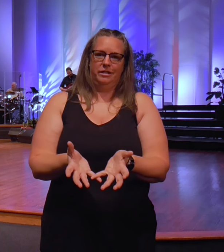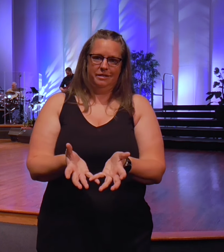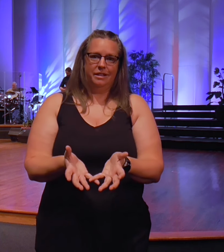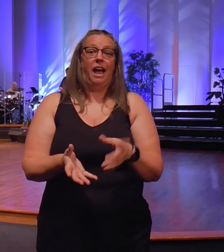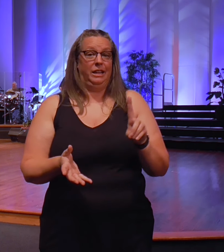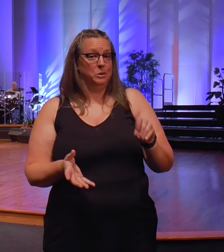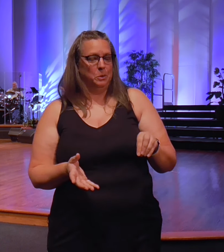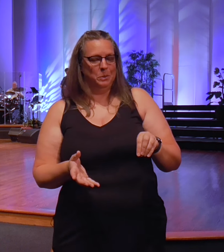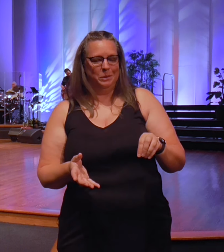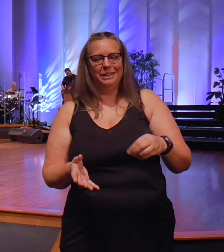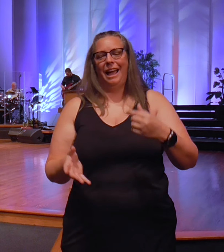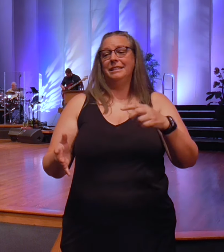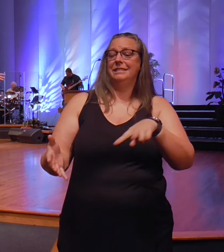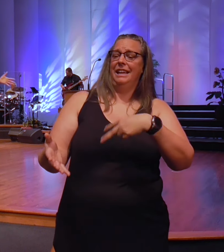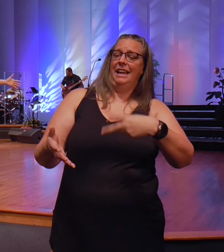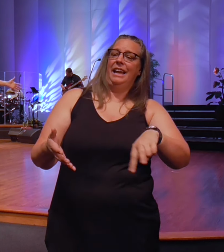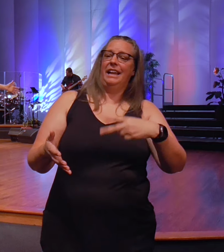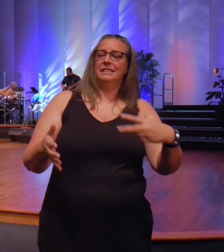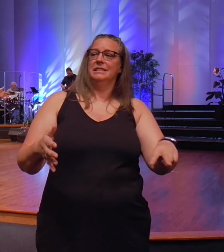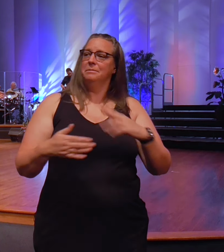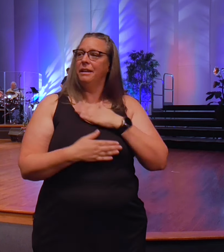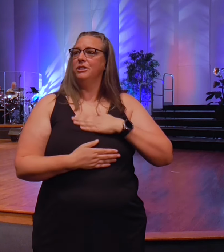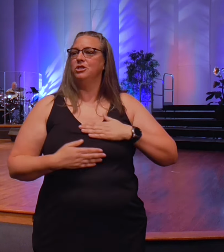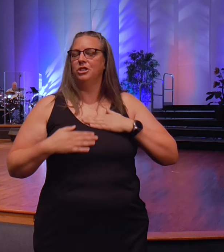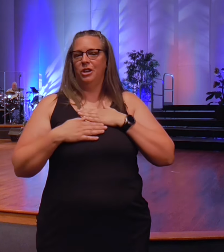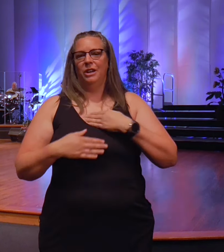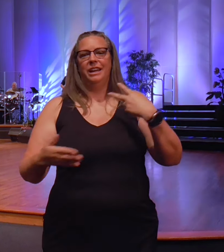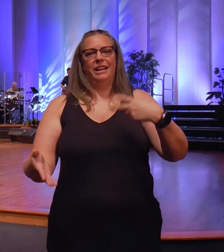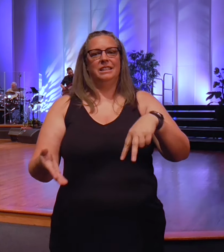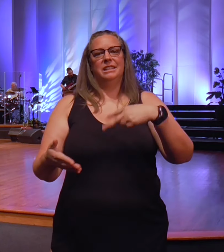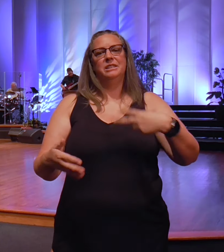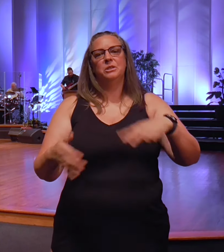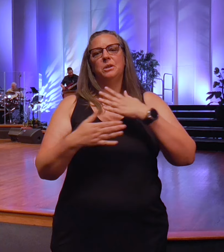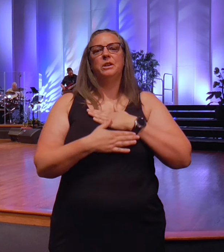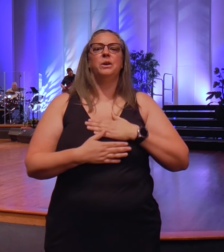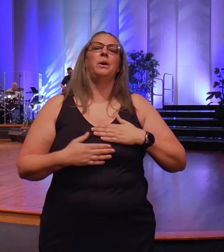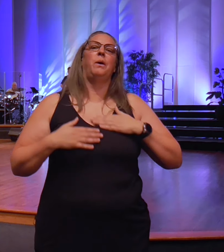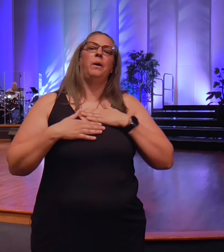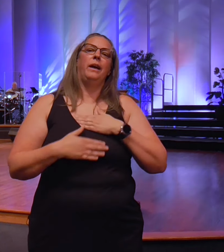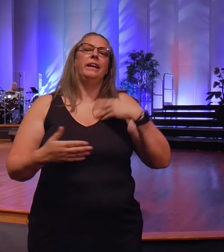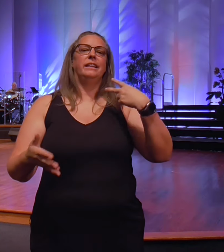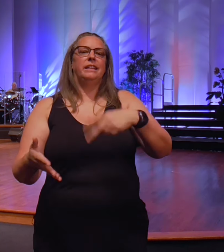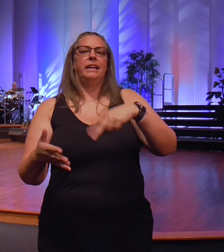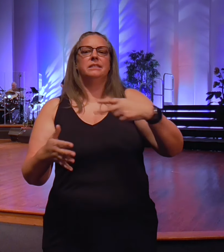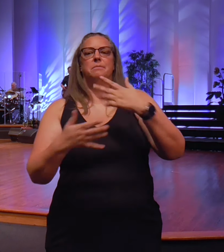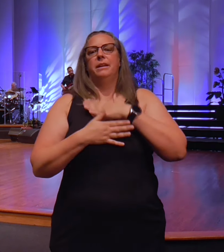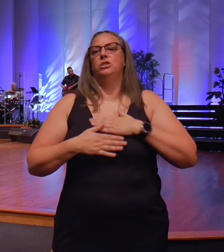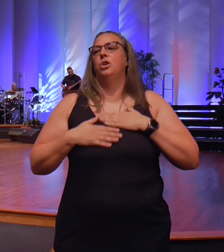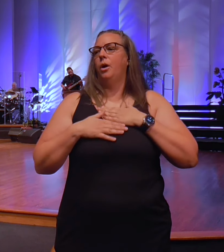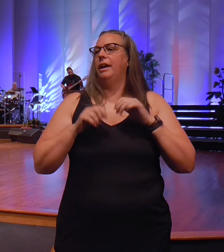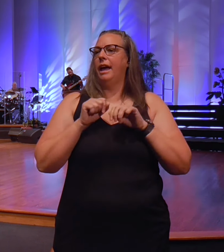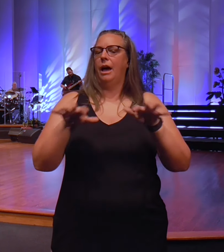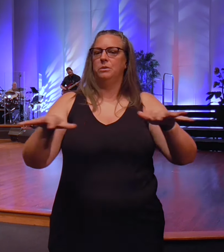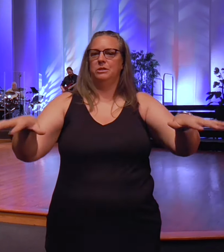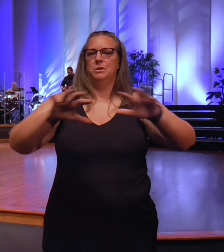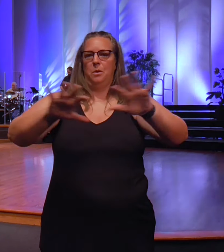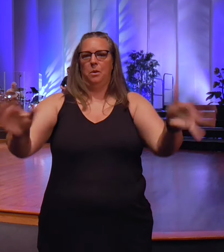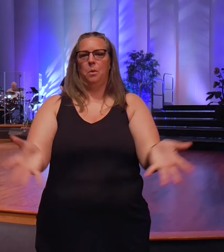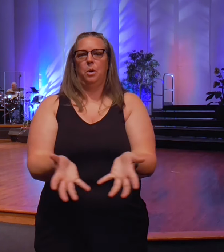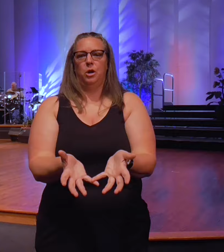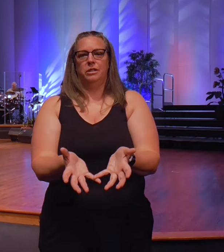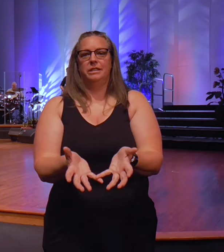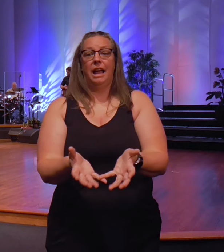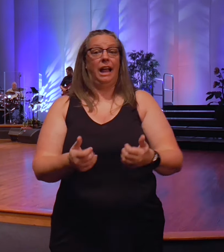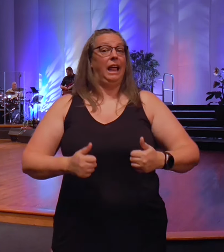do. I dance my joy. I dance my joy. I dance my joy into.